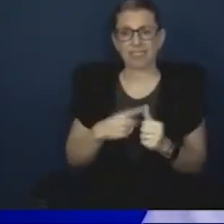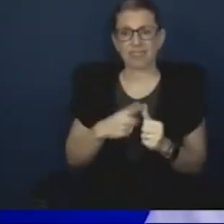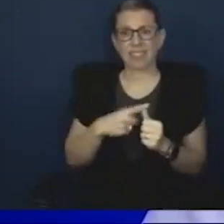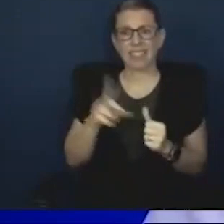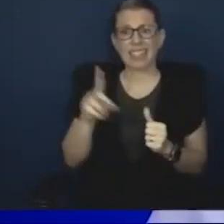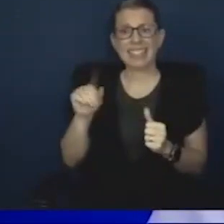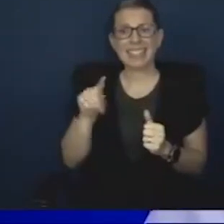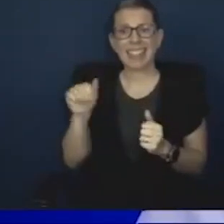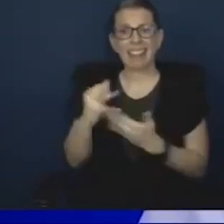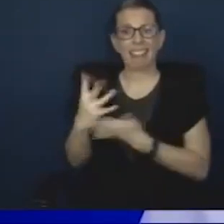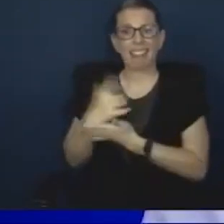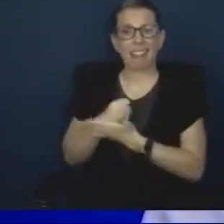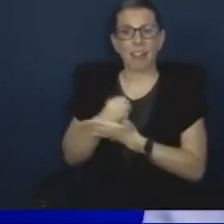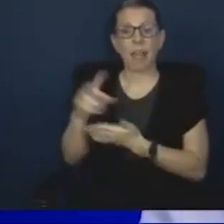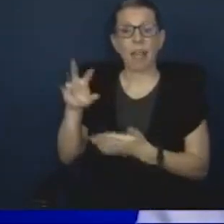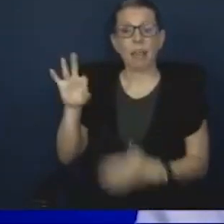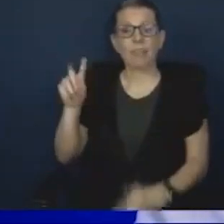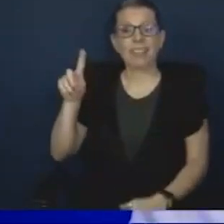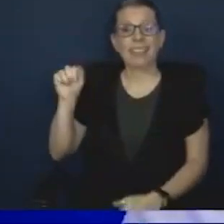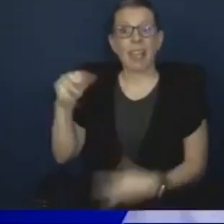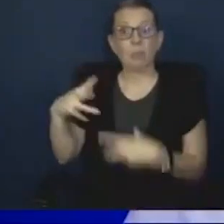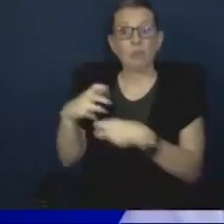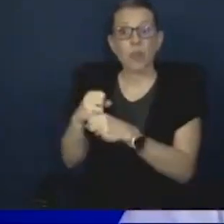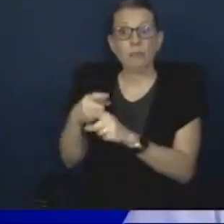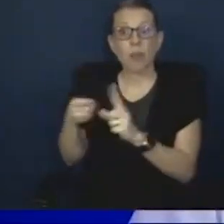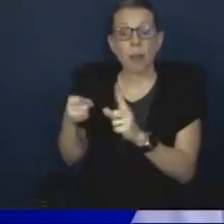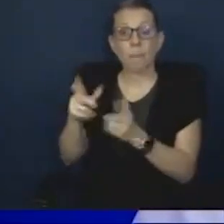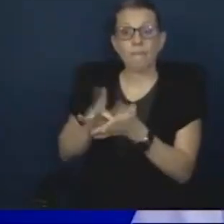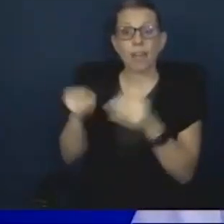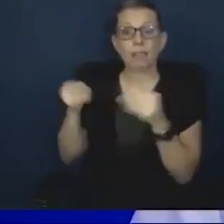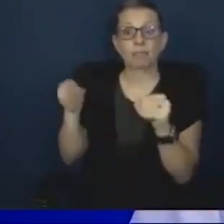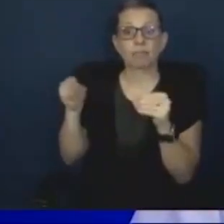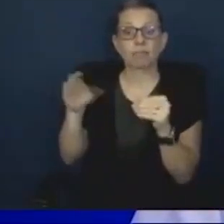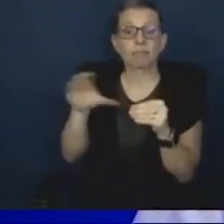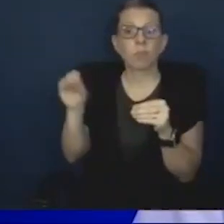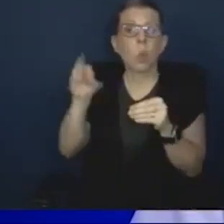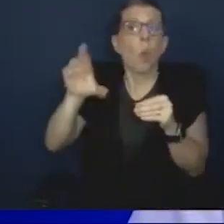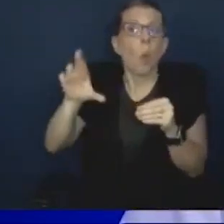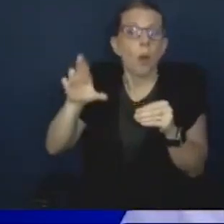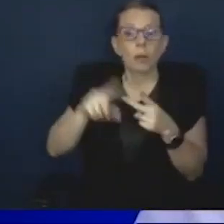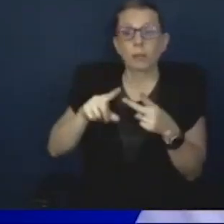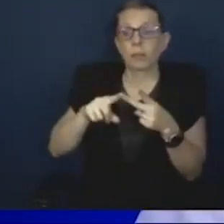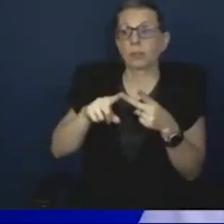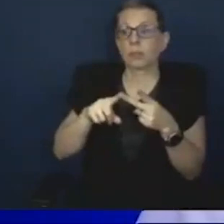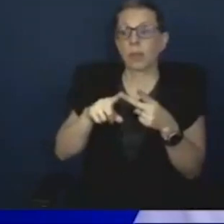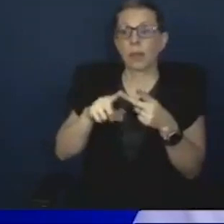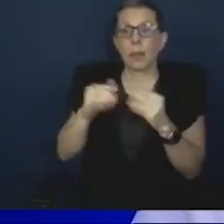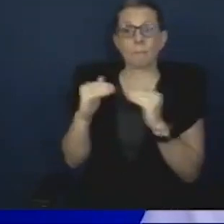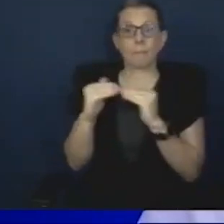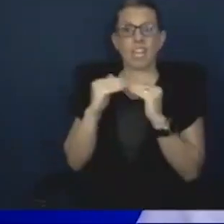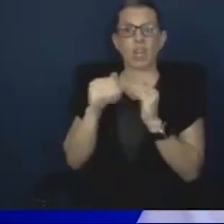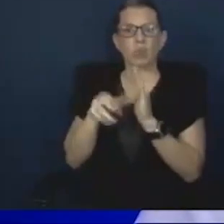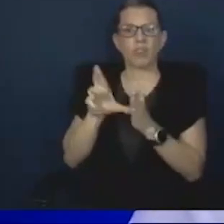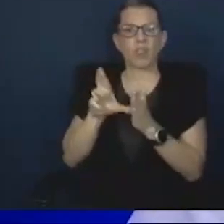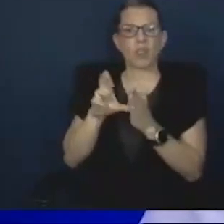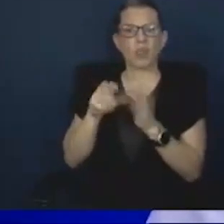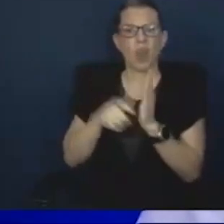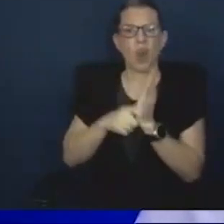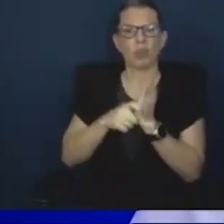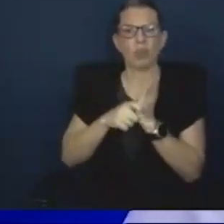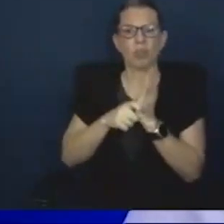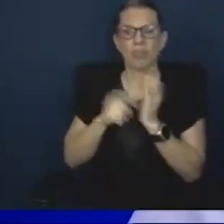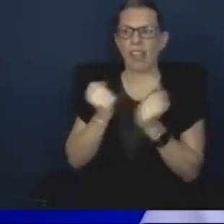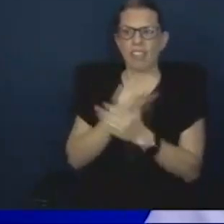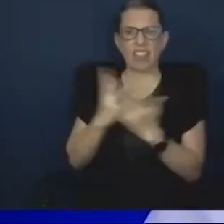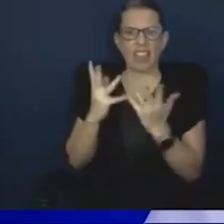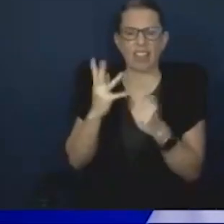FDA briefs from those pharmaceutical companies or whether it's those peer-reviewed articles. All of those COVID things are available to the